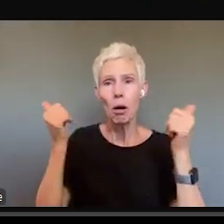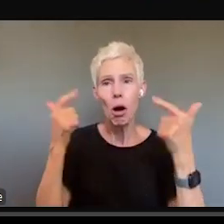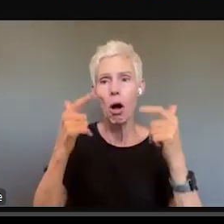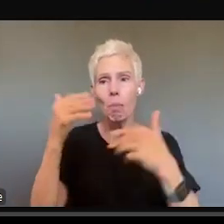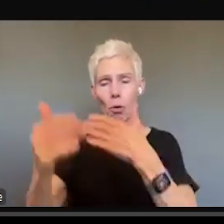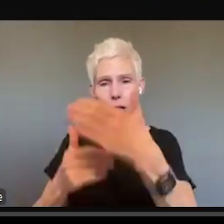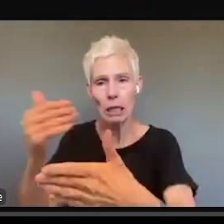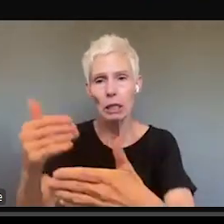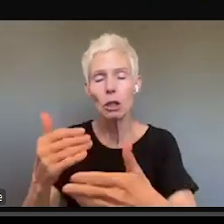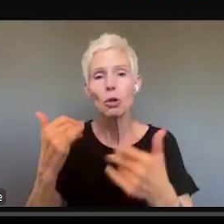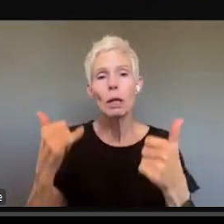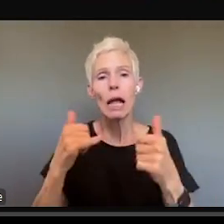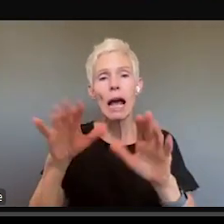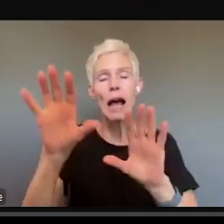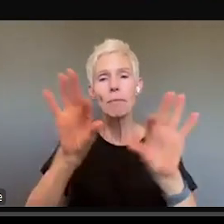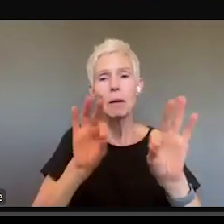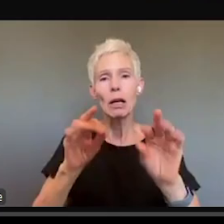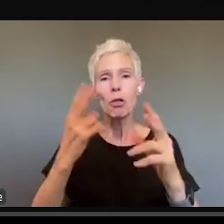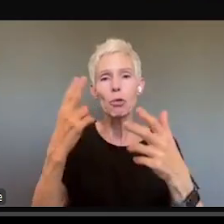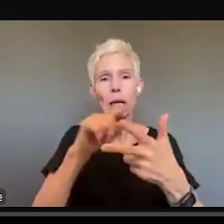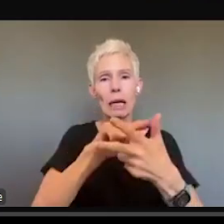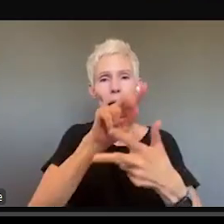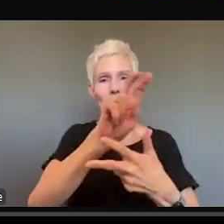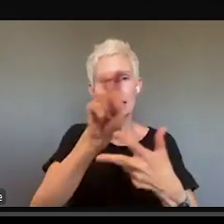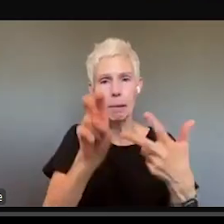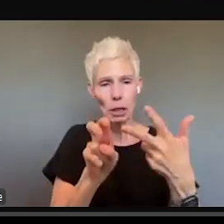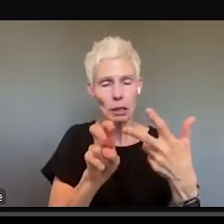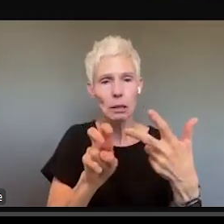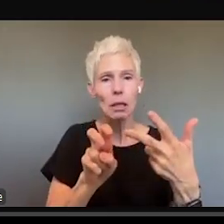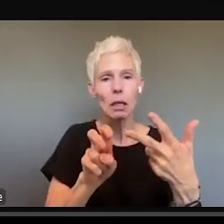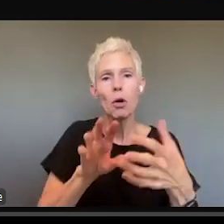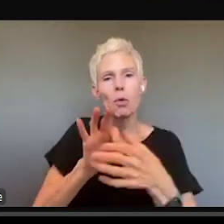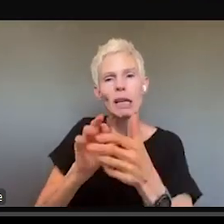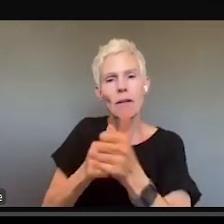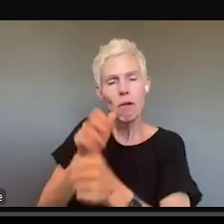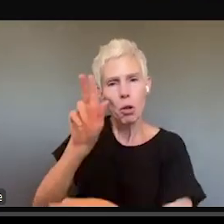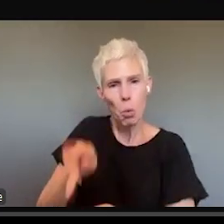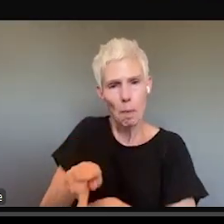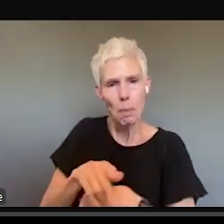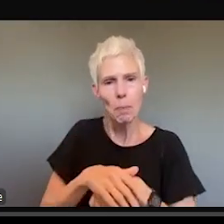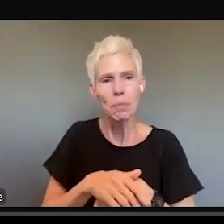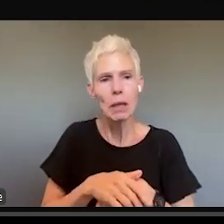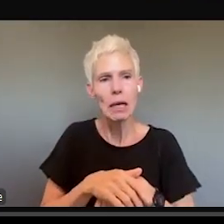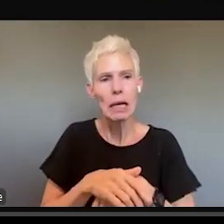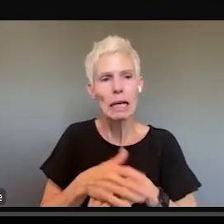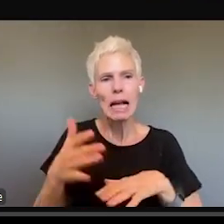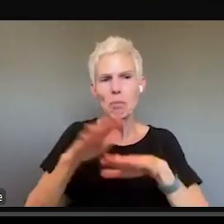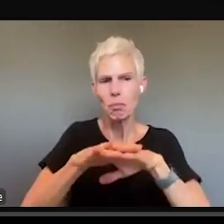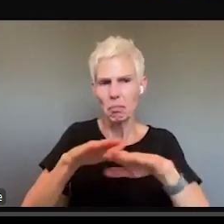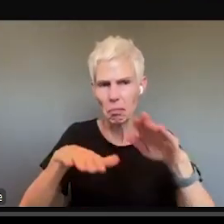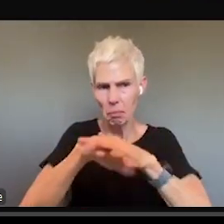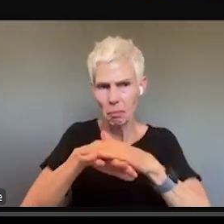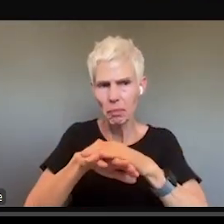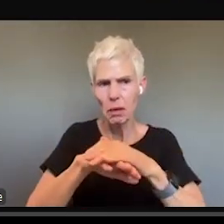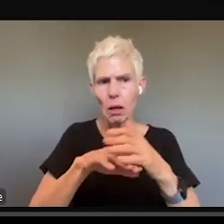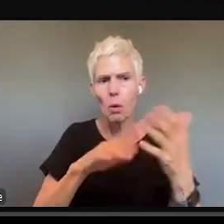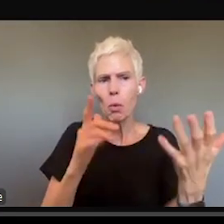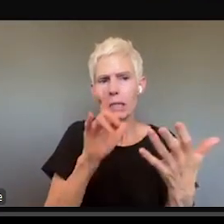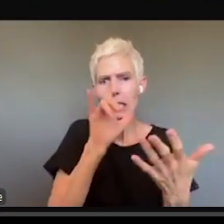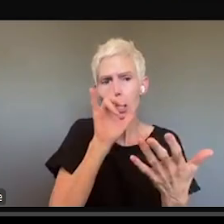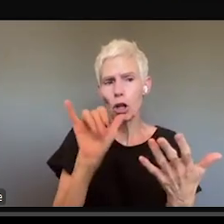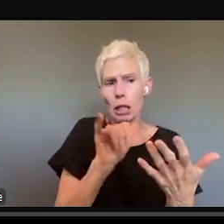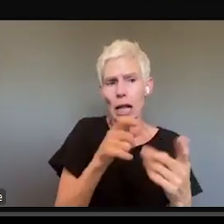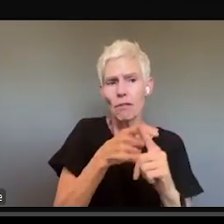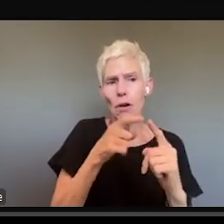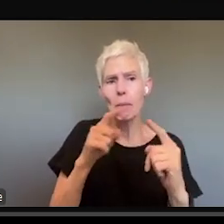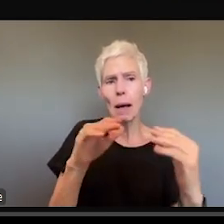chosen 3 subjects, 3 things that have to do with follow-up. And I've stacked them. I looked at what does it look like from a peer